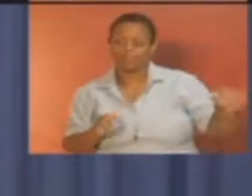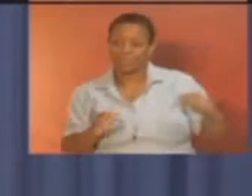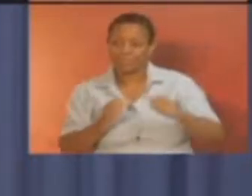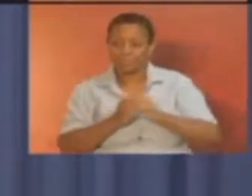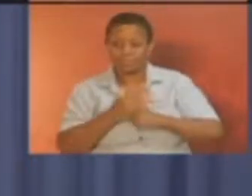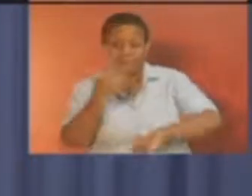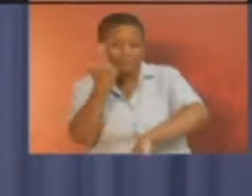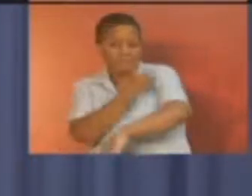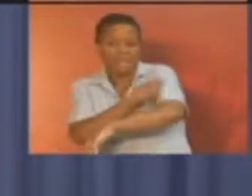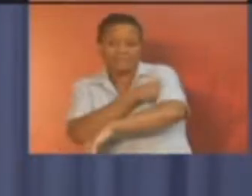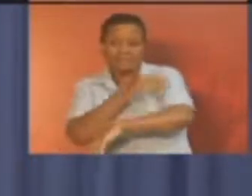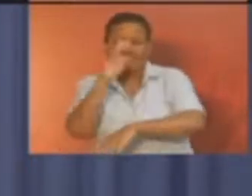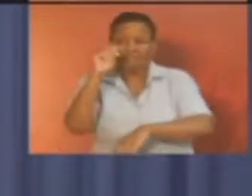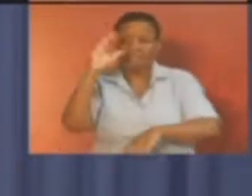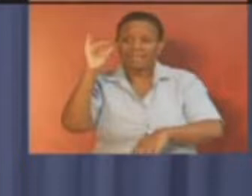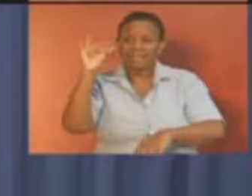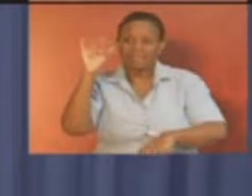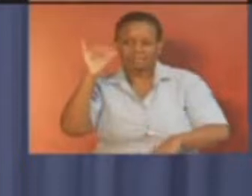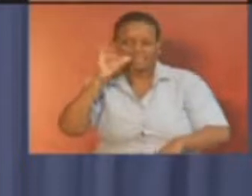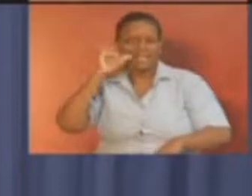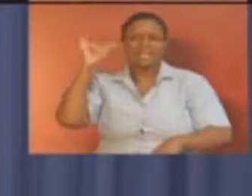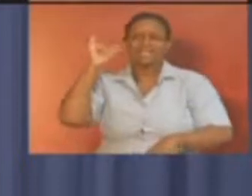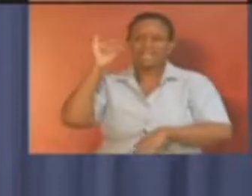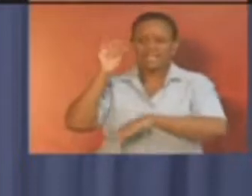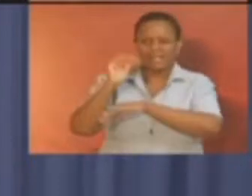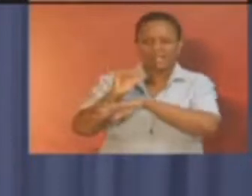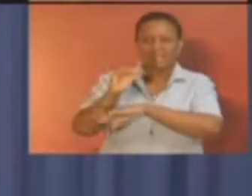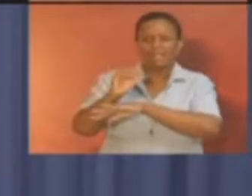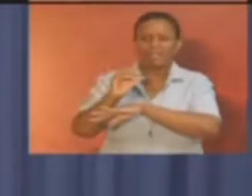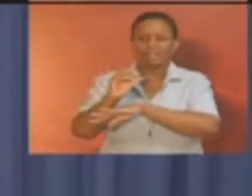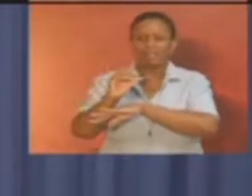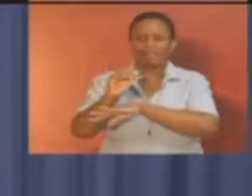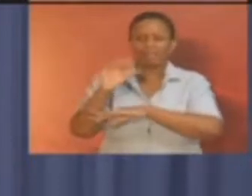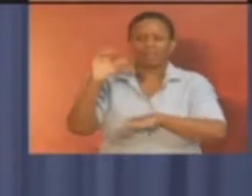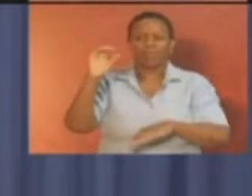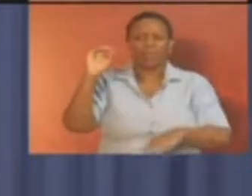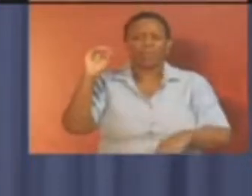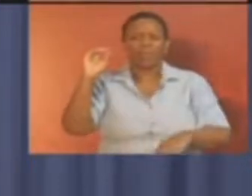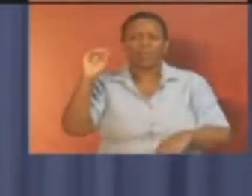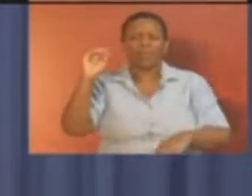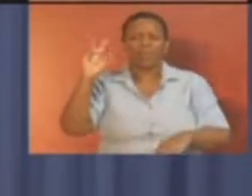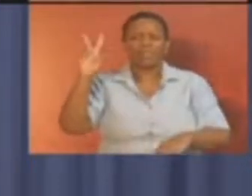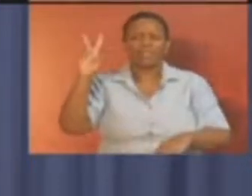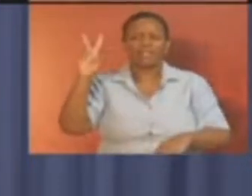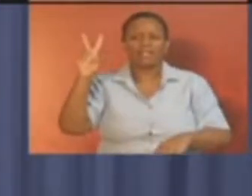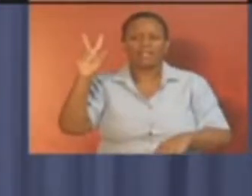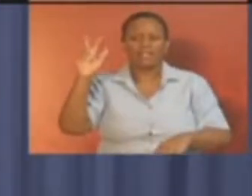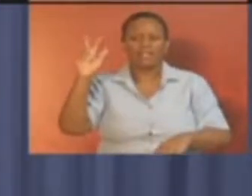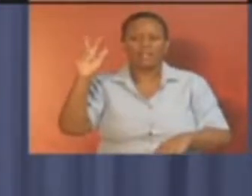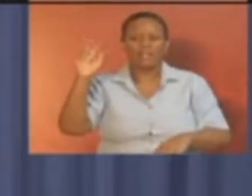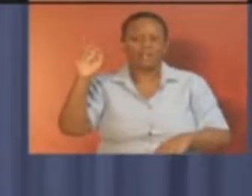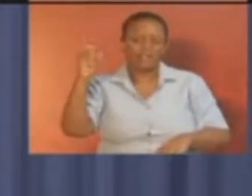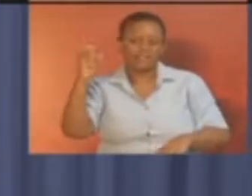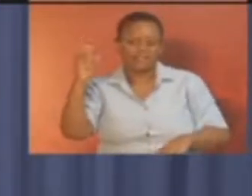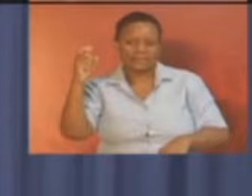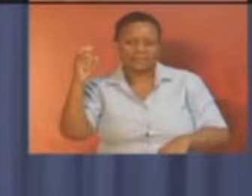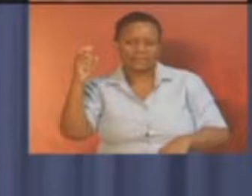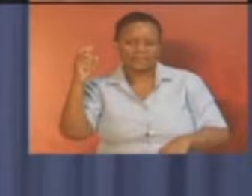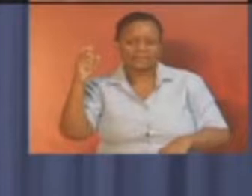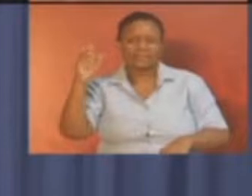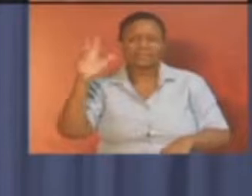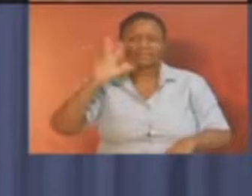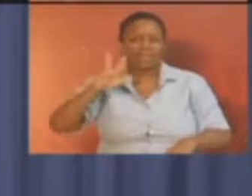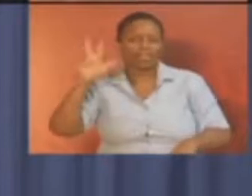yesterday afternoon that COVAX will be delivering 33,600 doses of vaccines to Trinidad and Tobago next